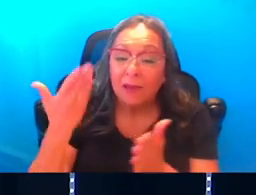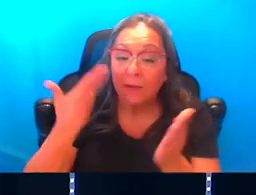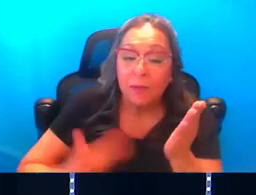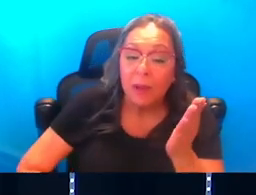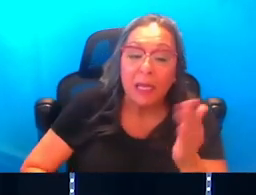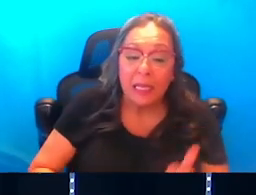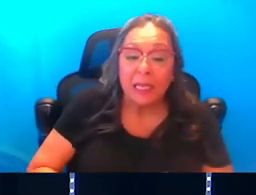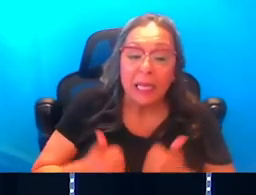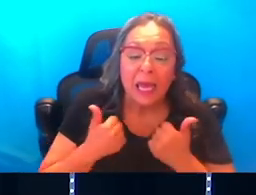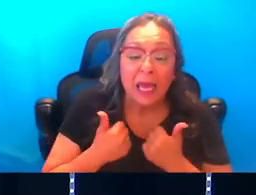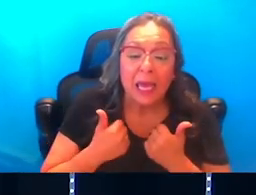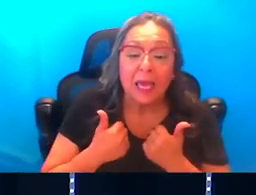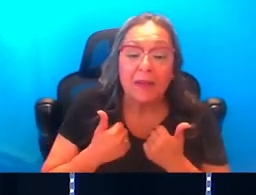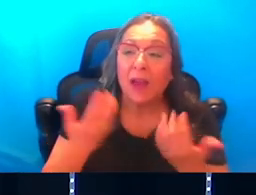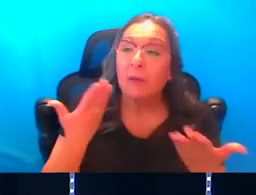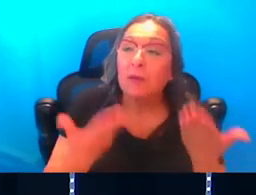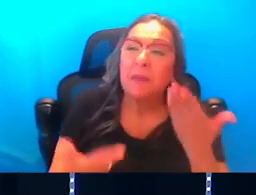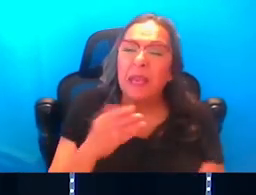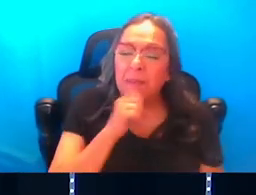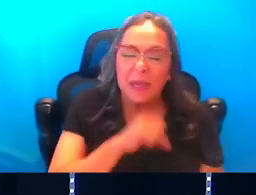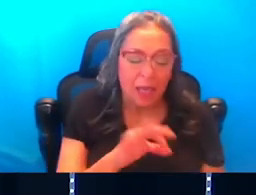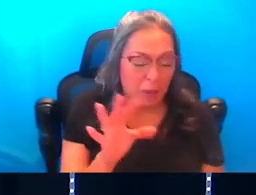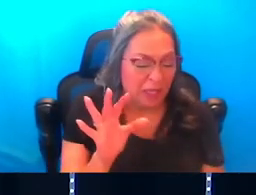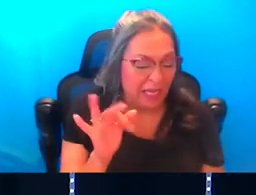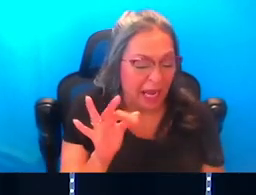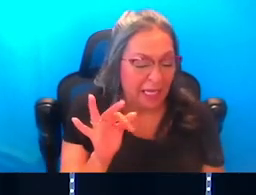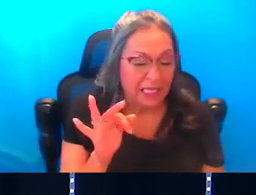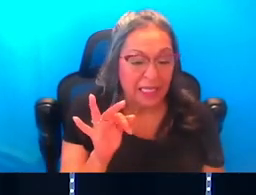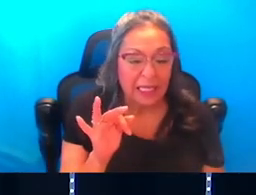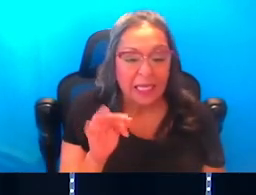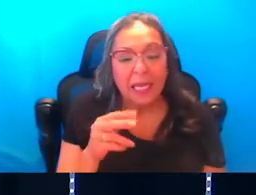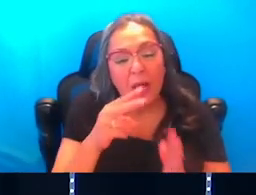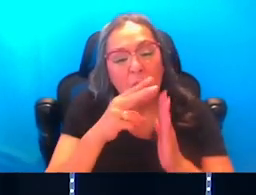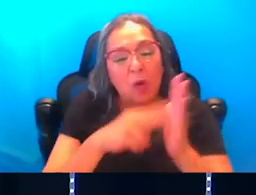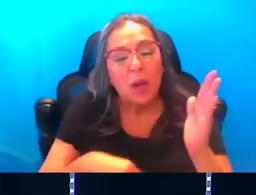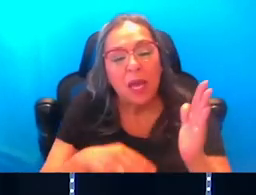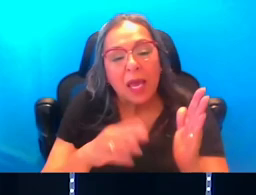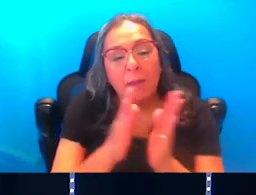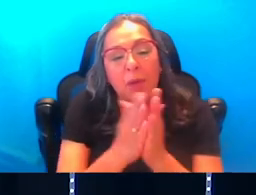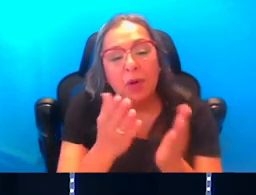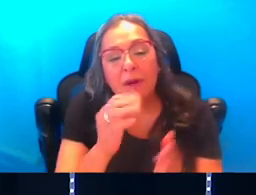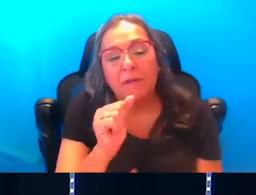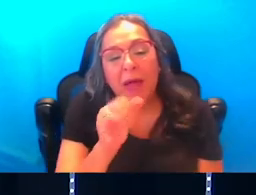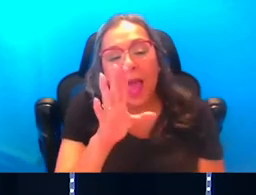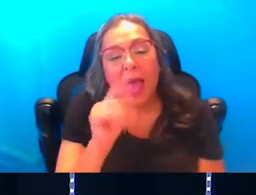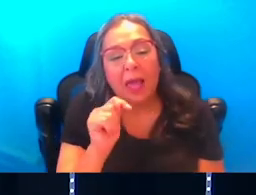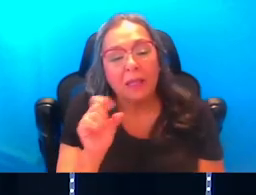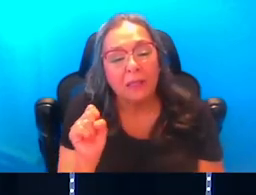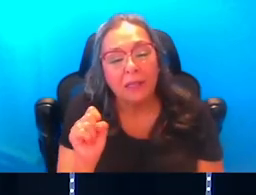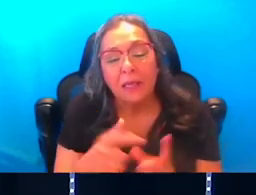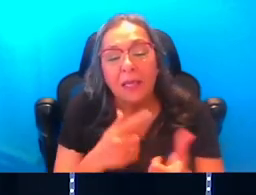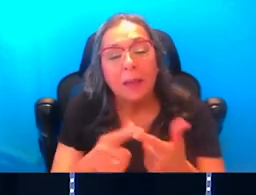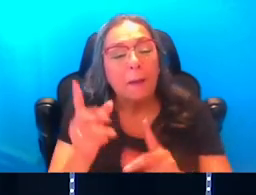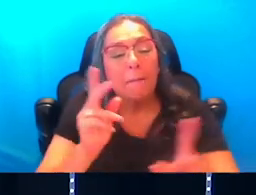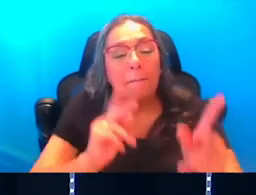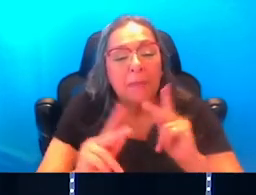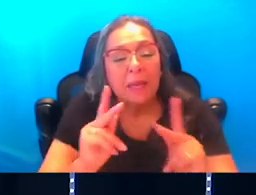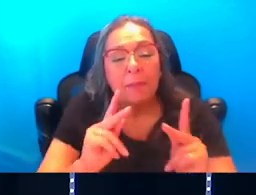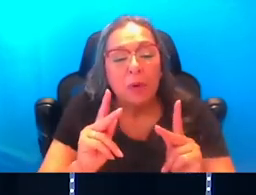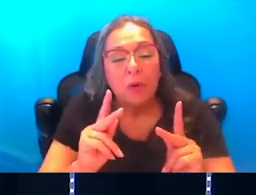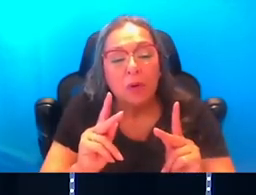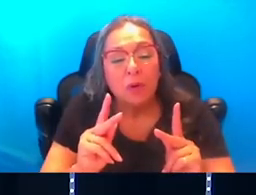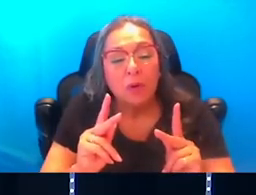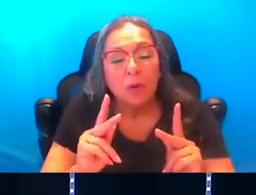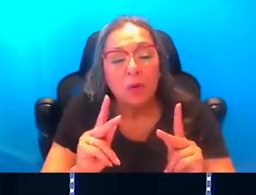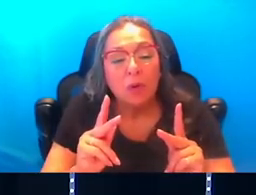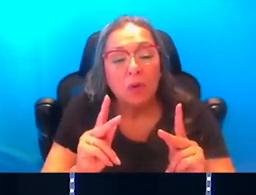I think maybe 19 years old, and one of the things I saw in the book of Acts is there would be people who would go and